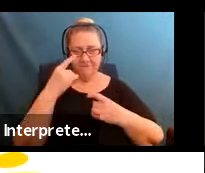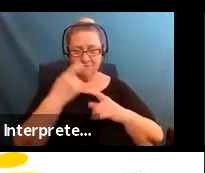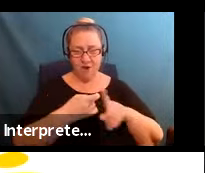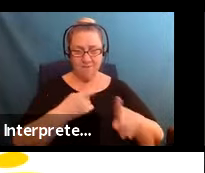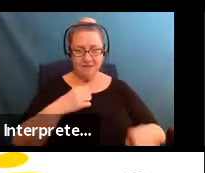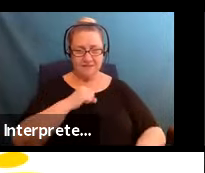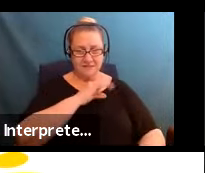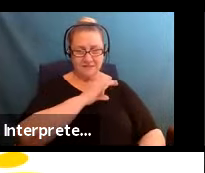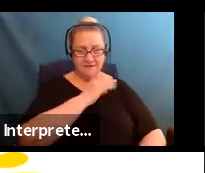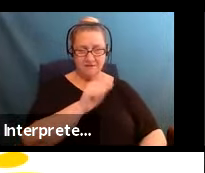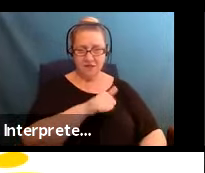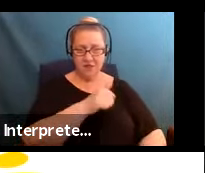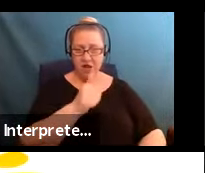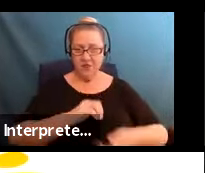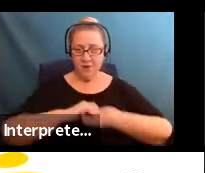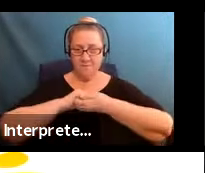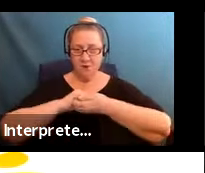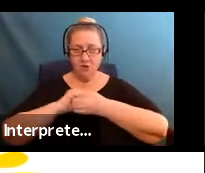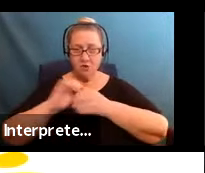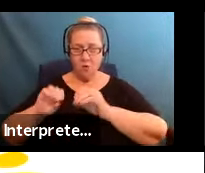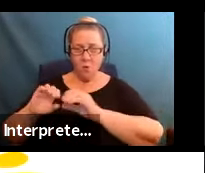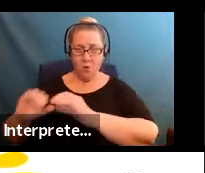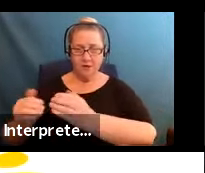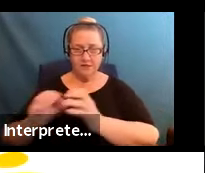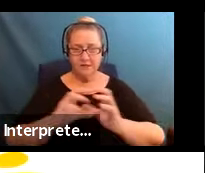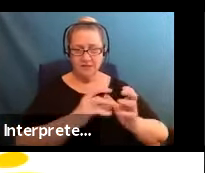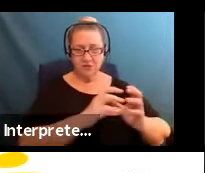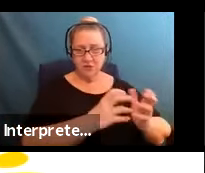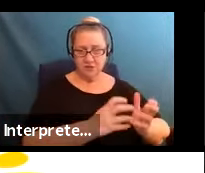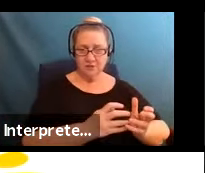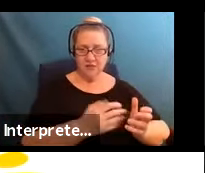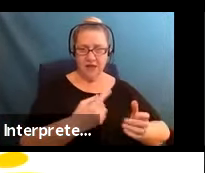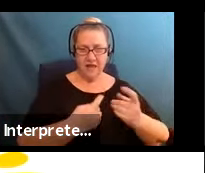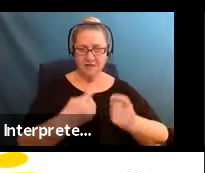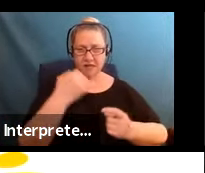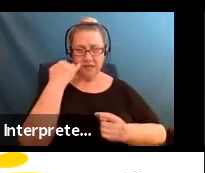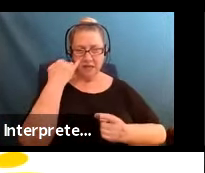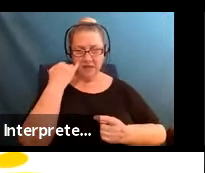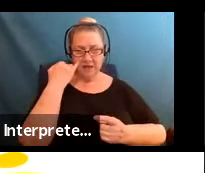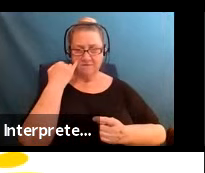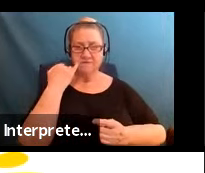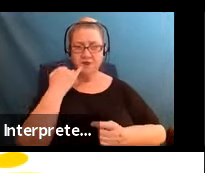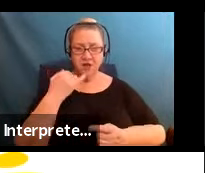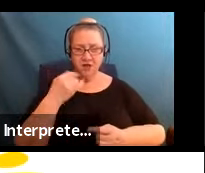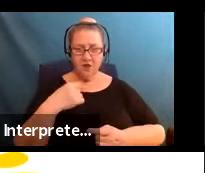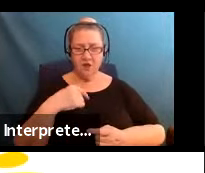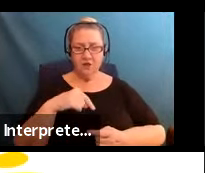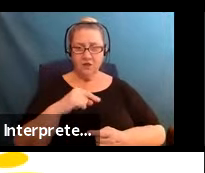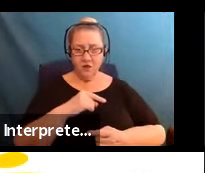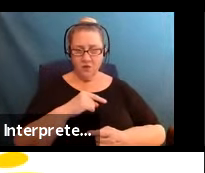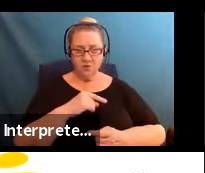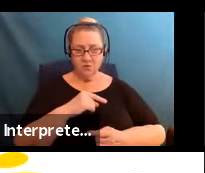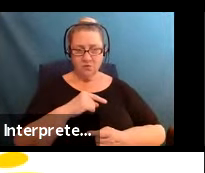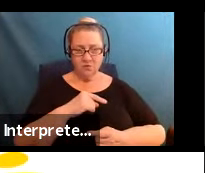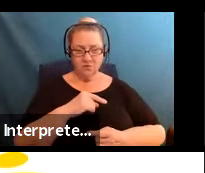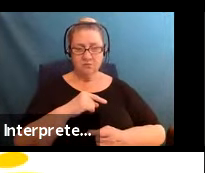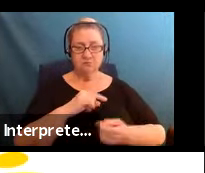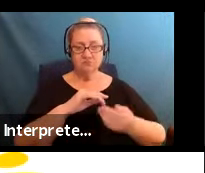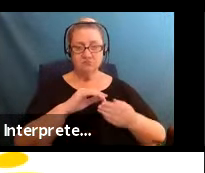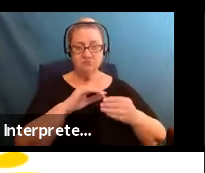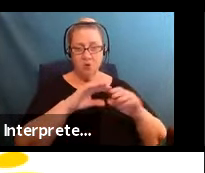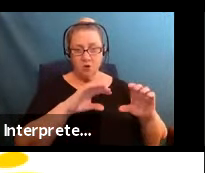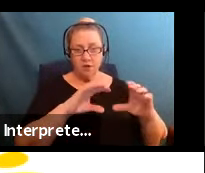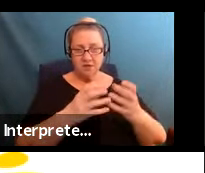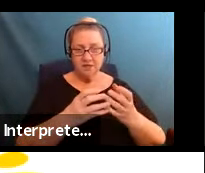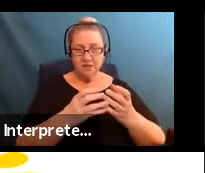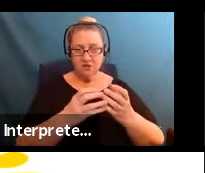also from other partner organizations asking whether those organizations who are directly contracting with